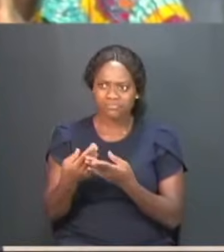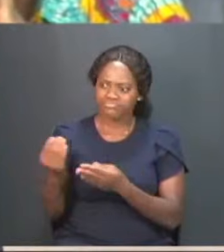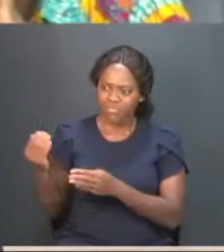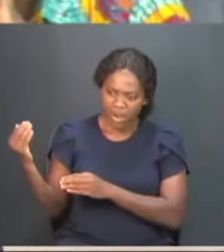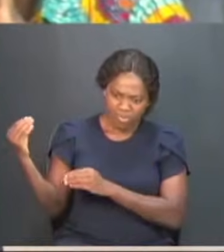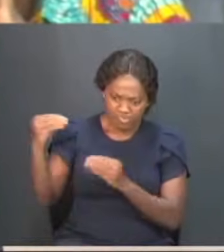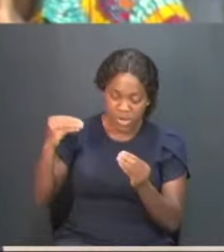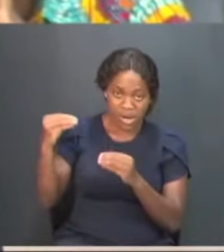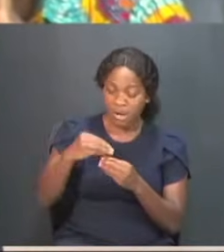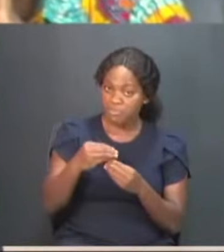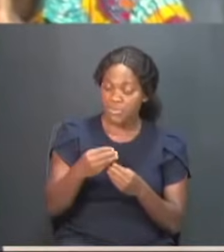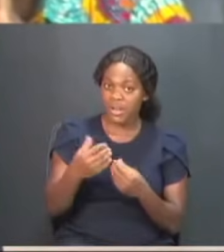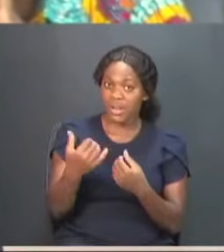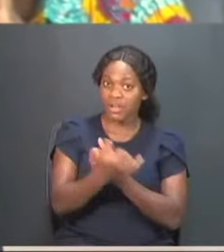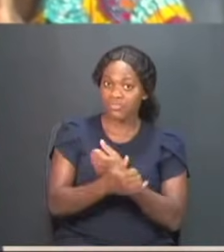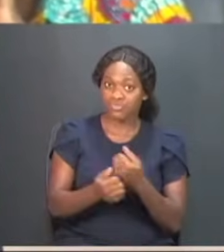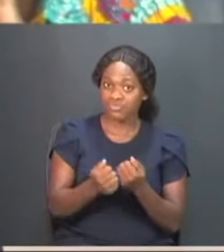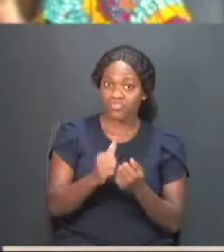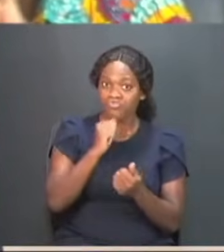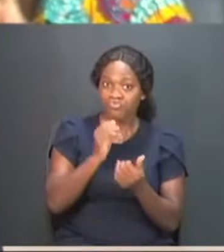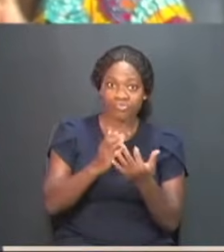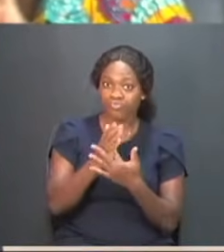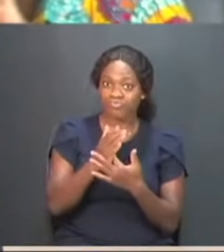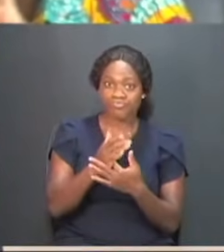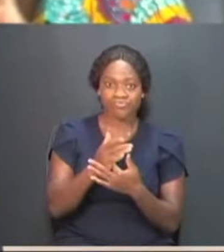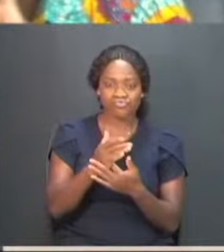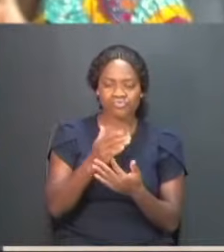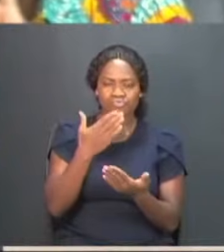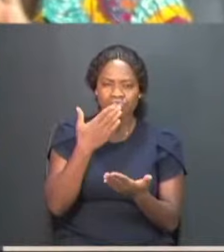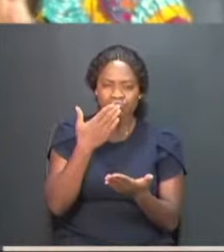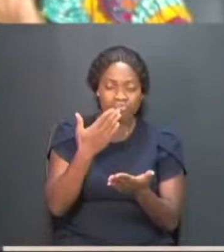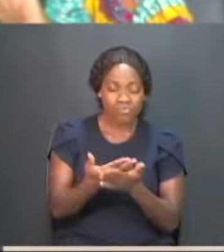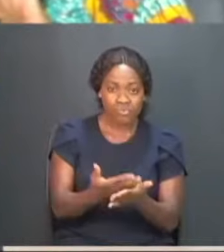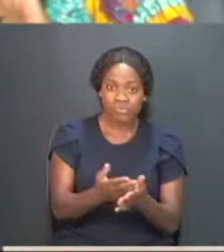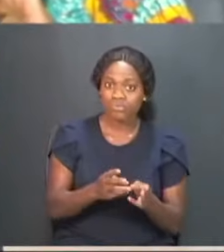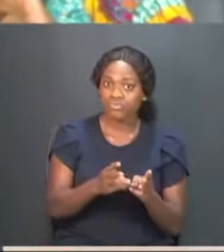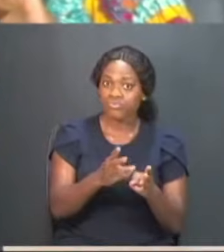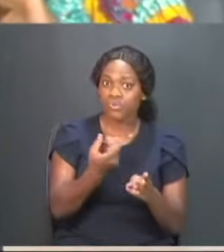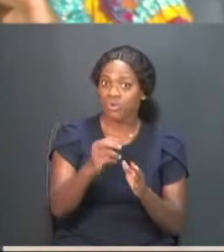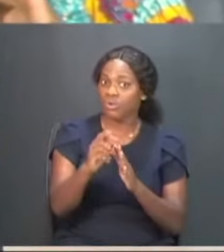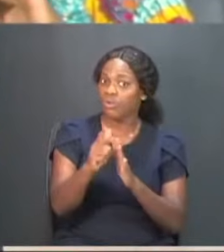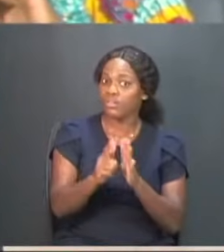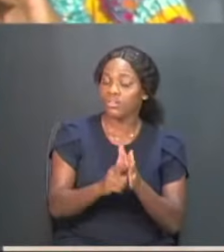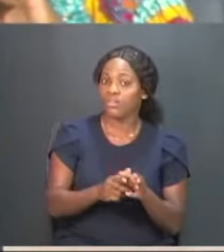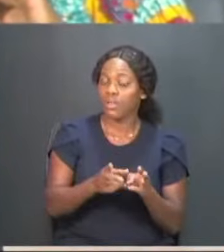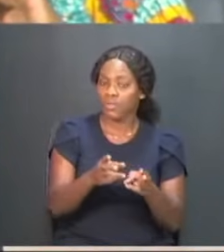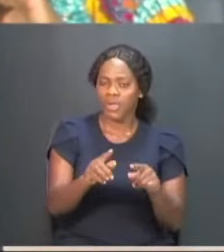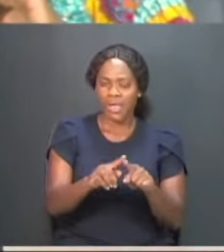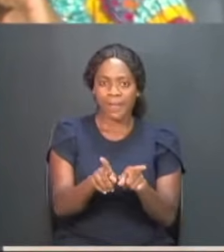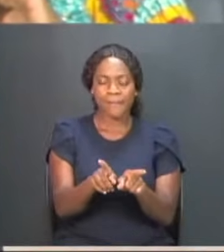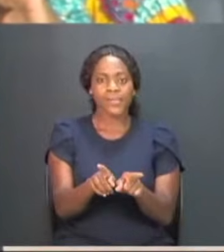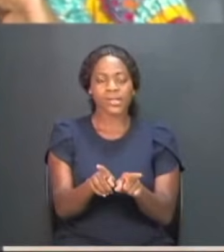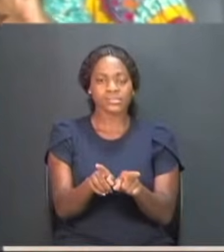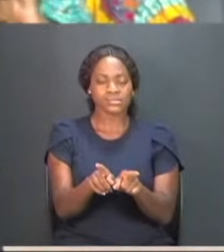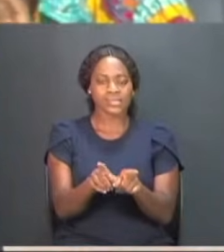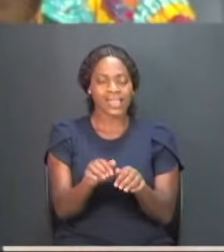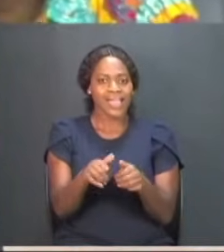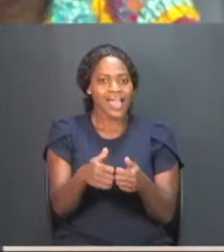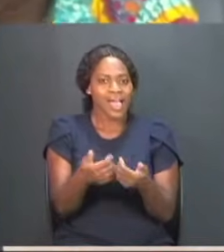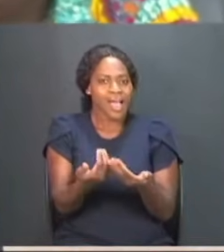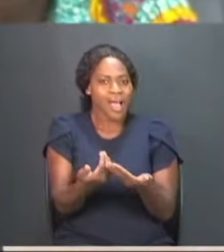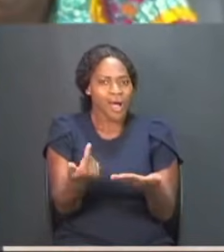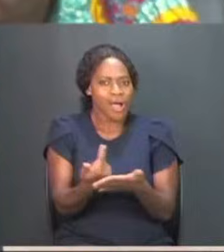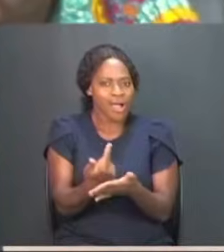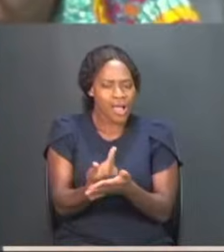terrorism financing, and proliferation financing. The measure of your country preparedness to deal with money laundering, to deal with